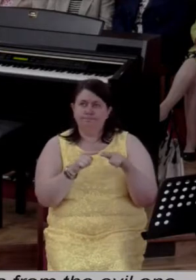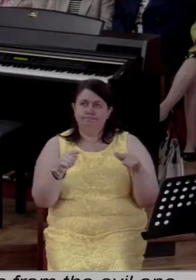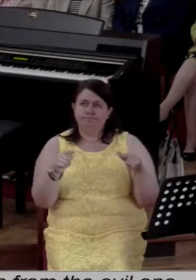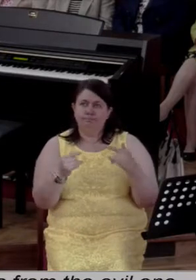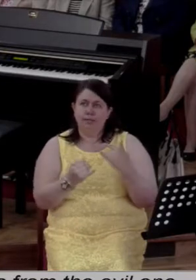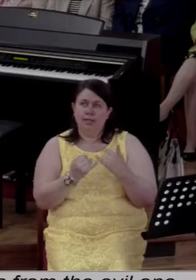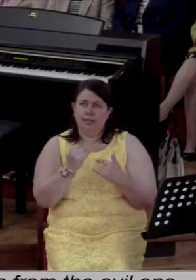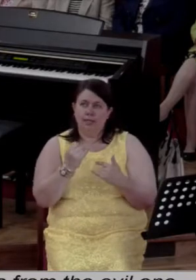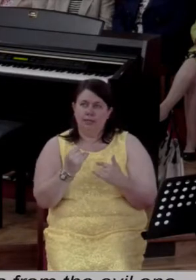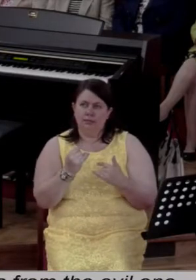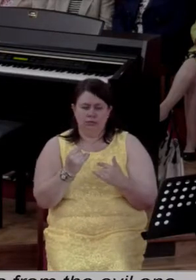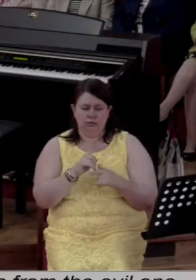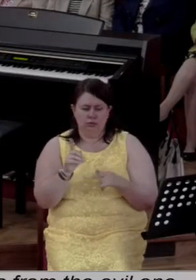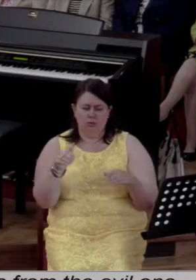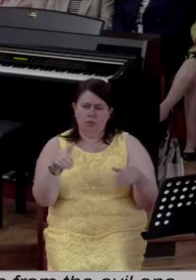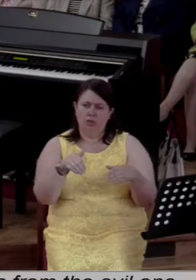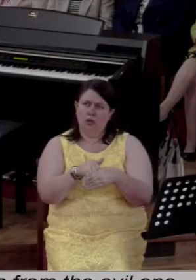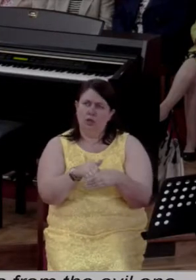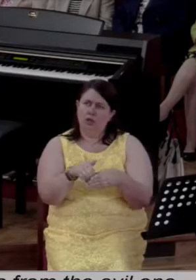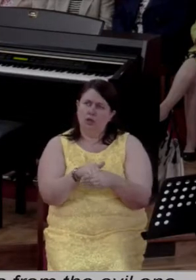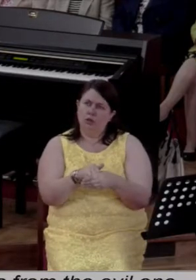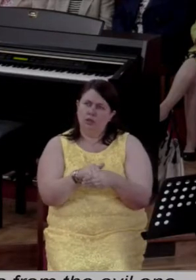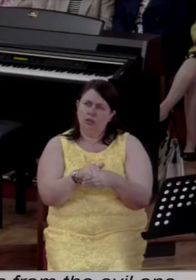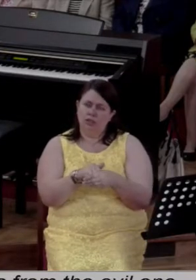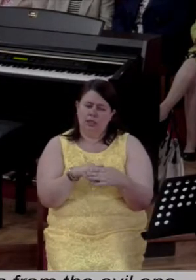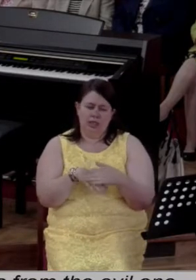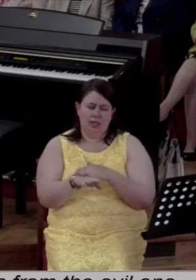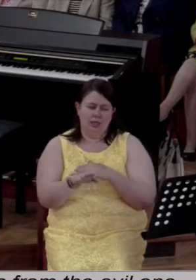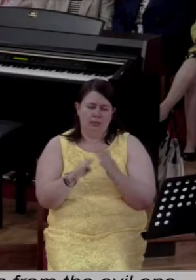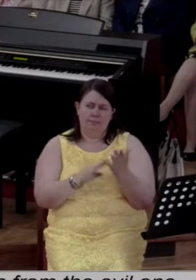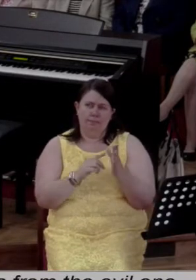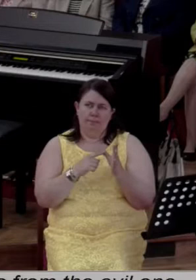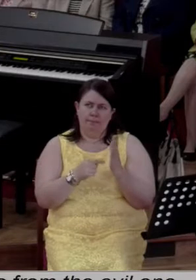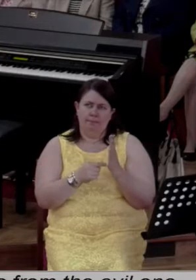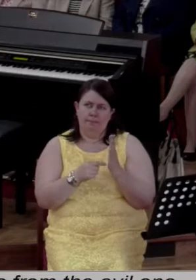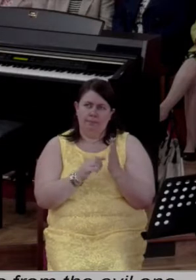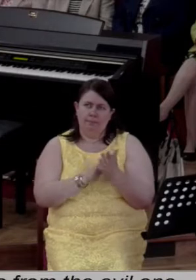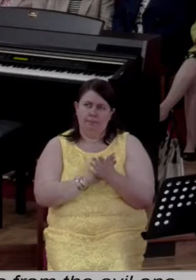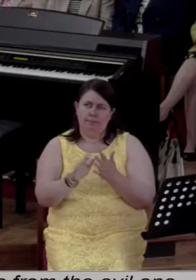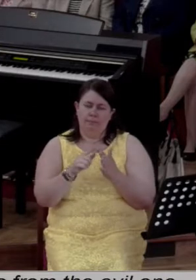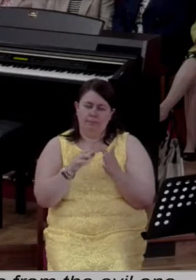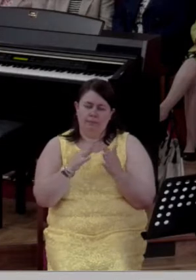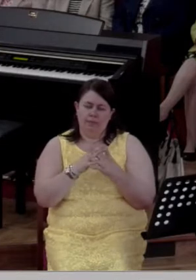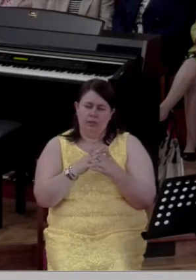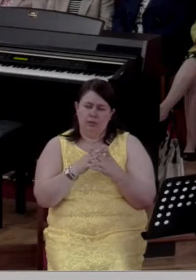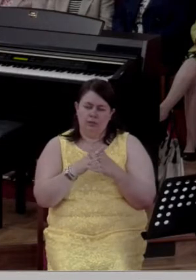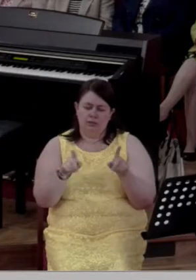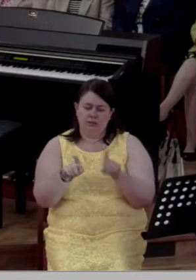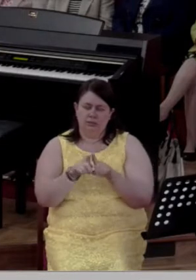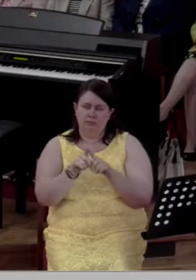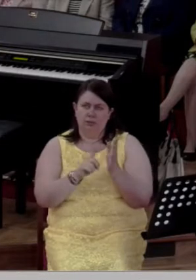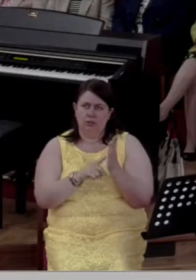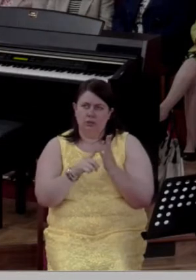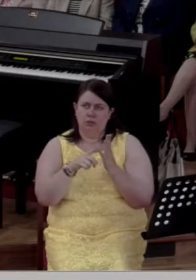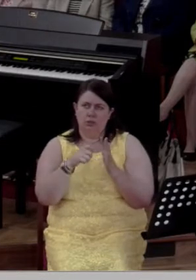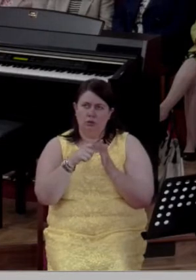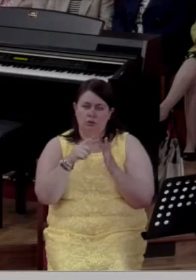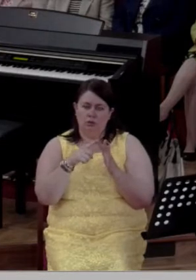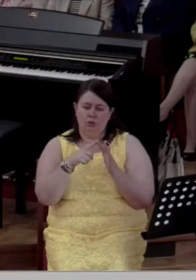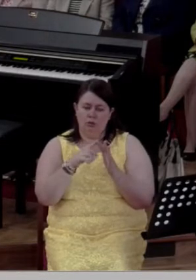is not included in Matthew's gospel and in Luke's gospel. When